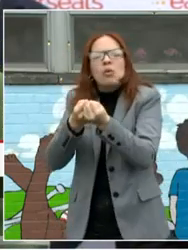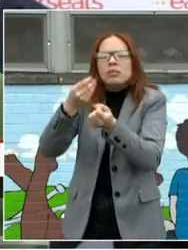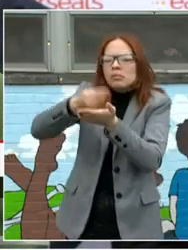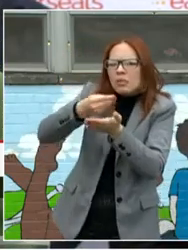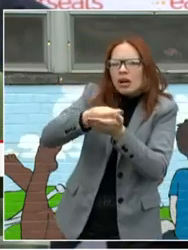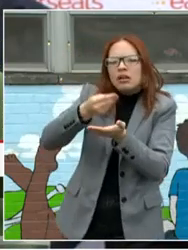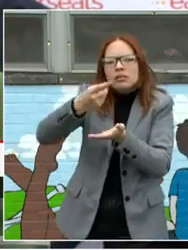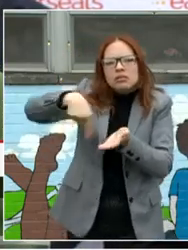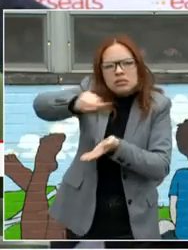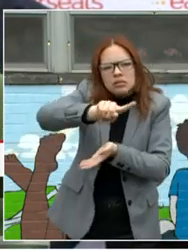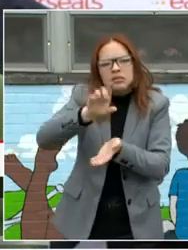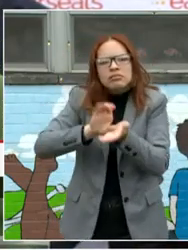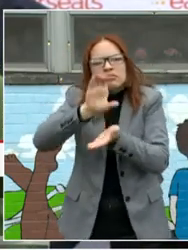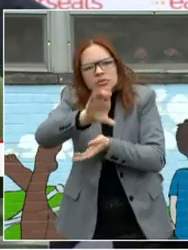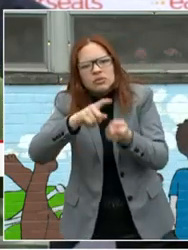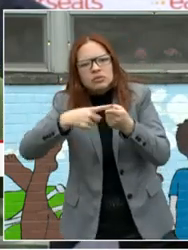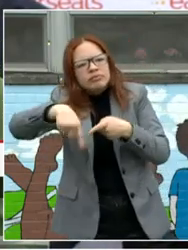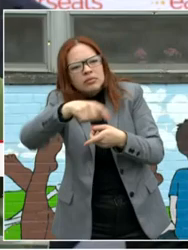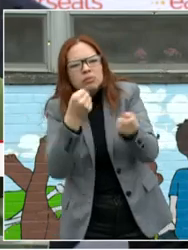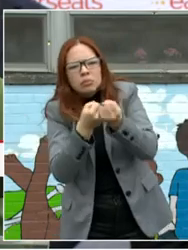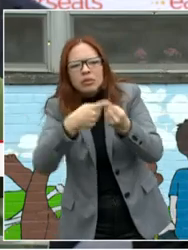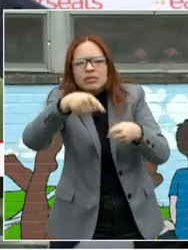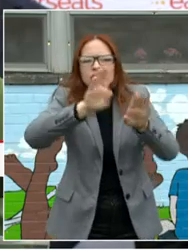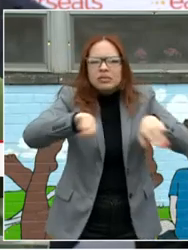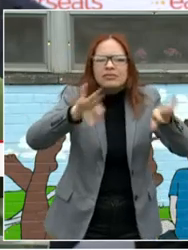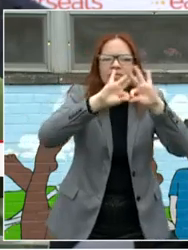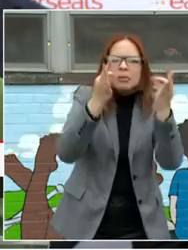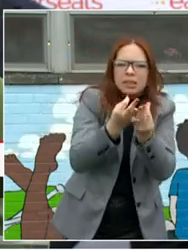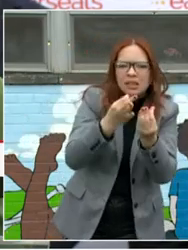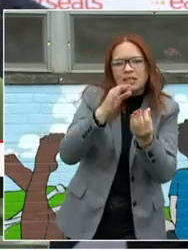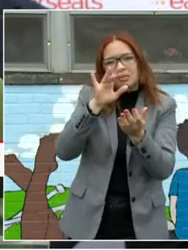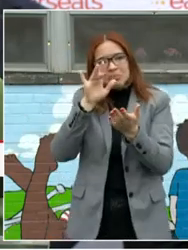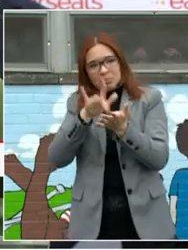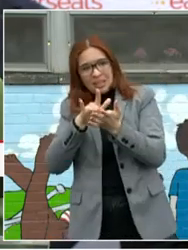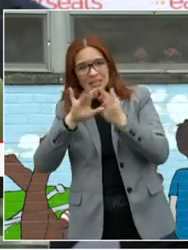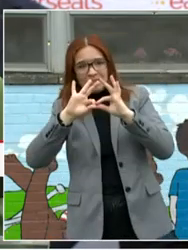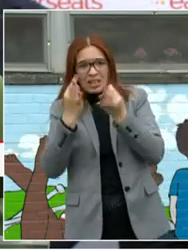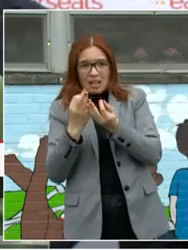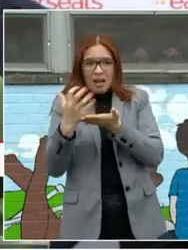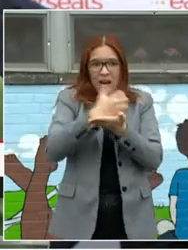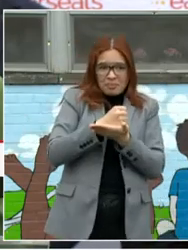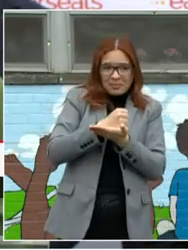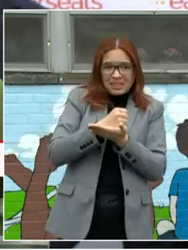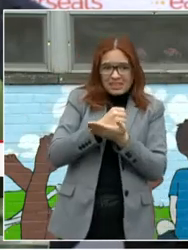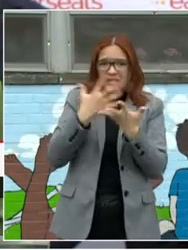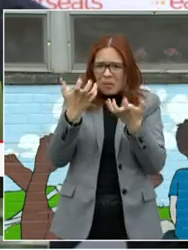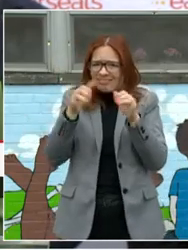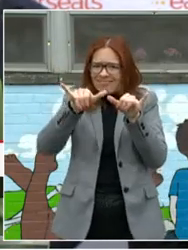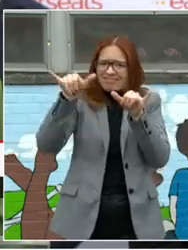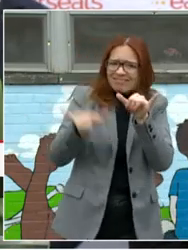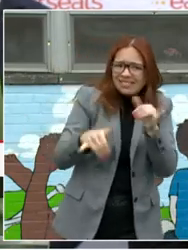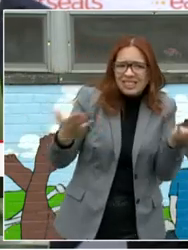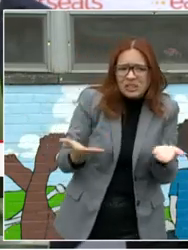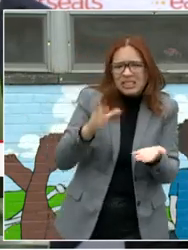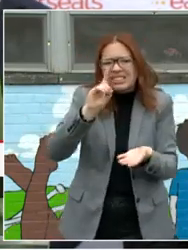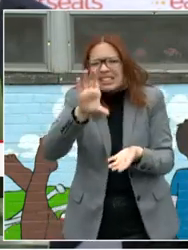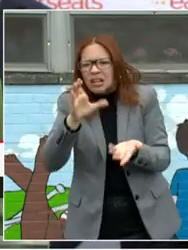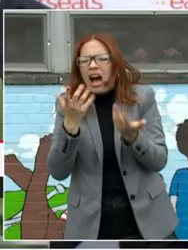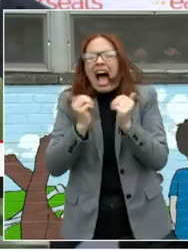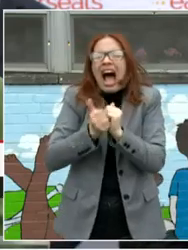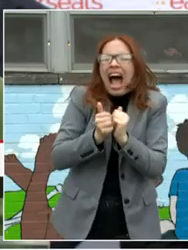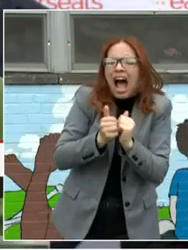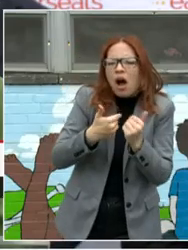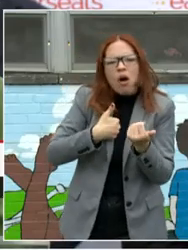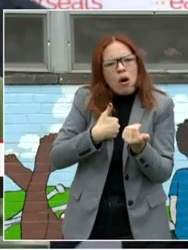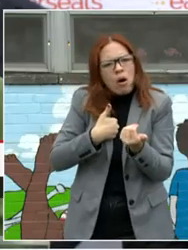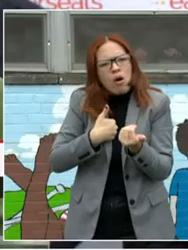more middle income families choose to live in DC, to stay in DC. And one way to do that is making sure we have